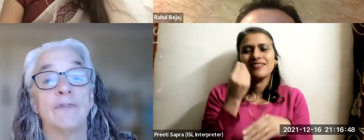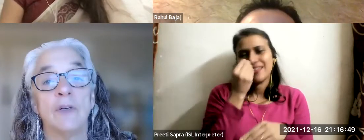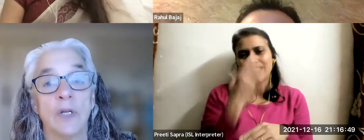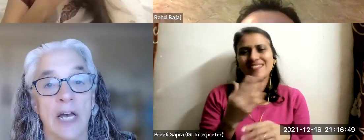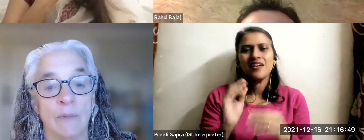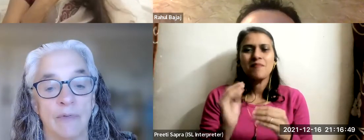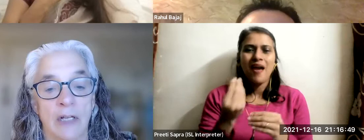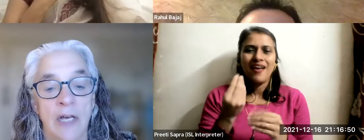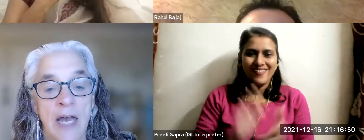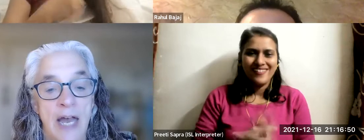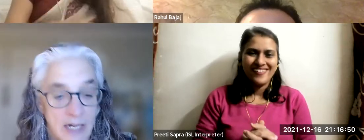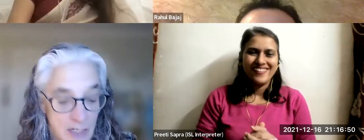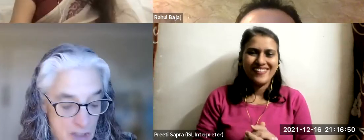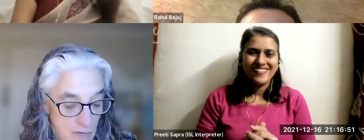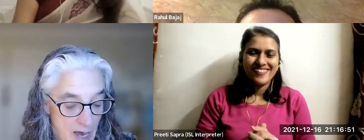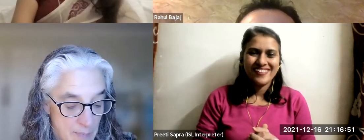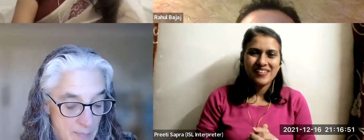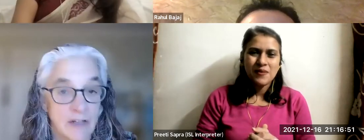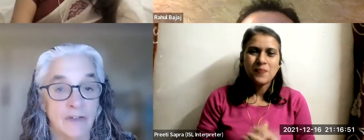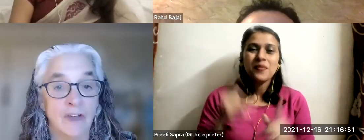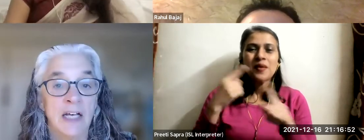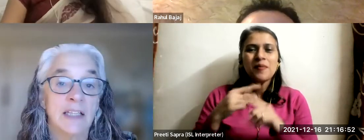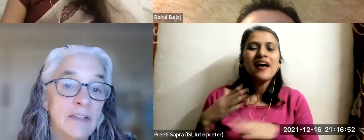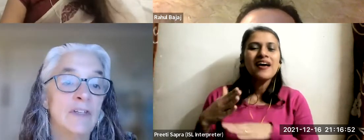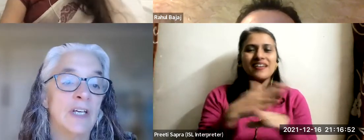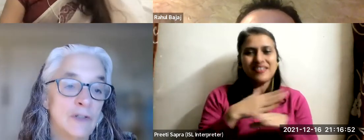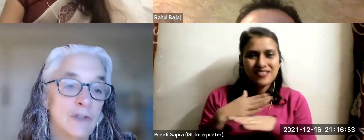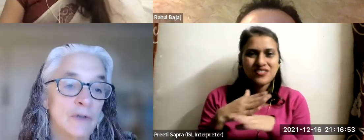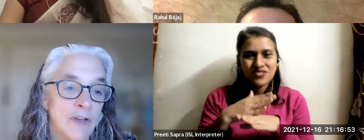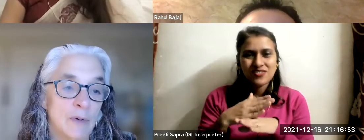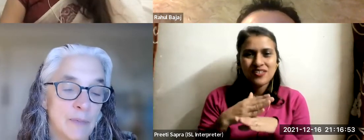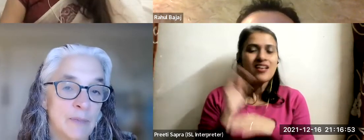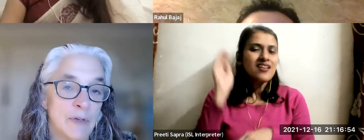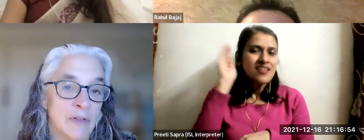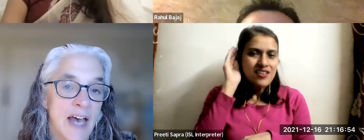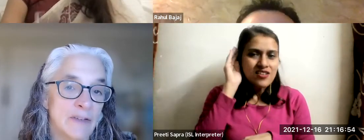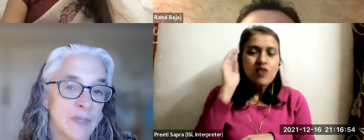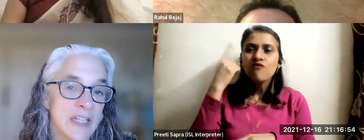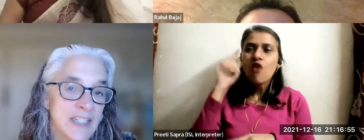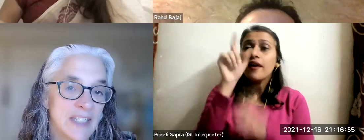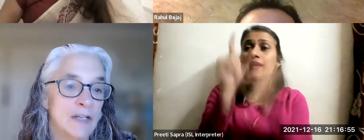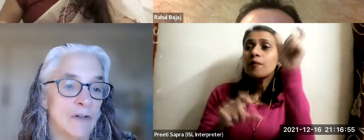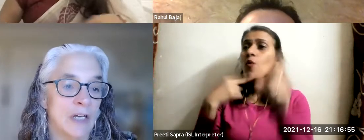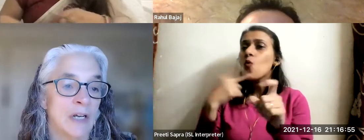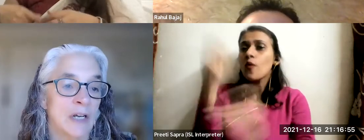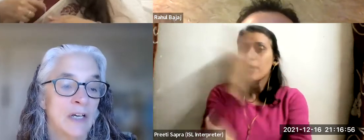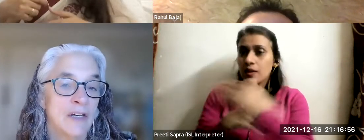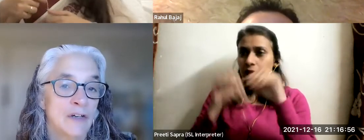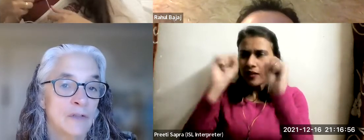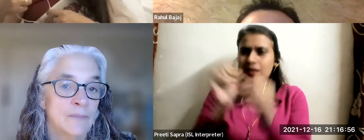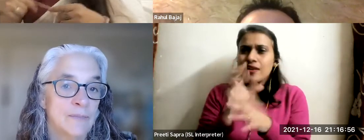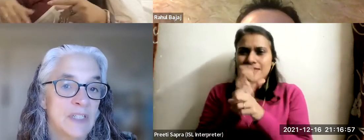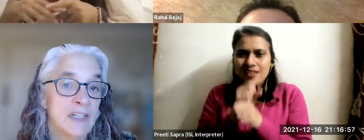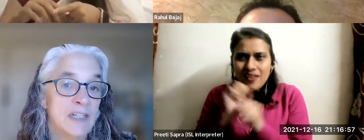it'll fit in one line of Braille. And I share that because listening to disabled people has been the secret